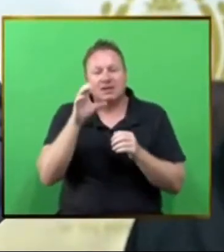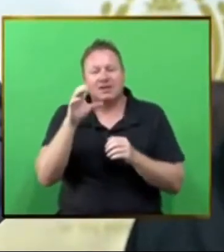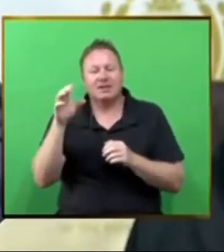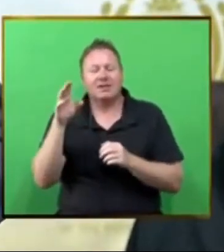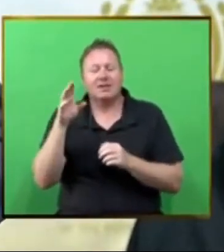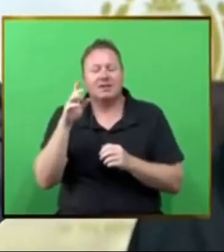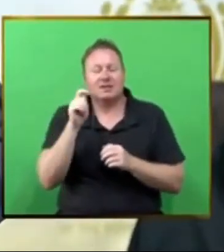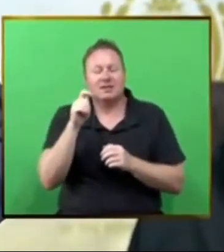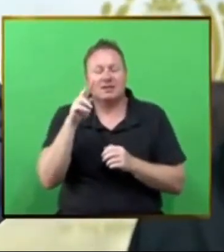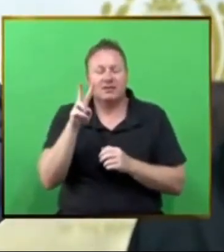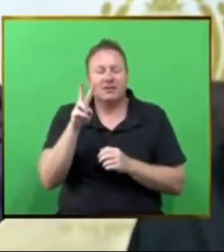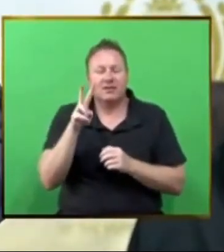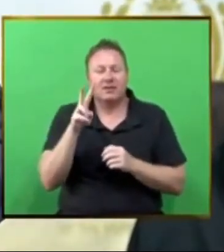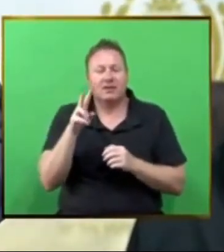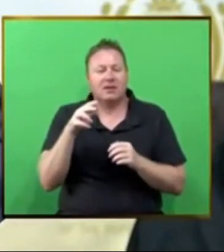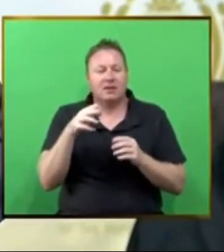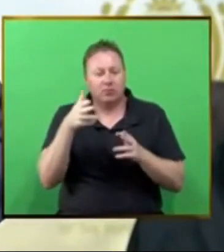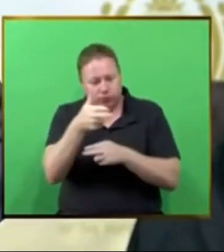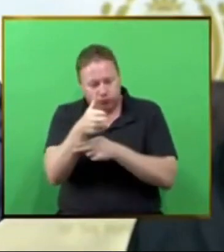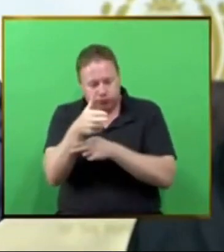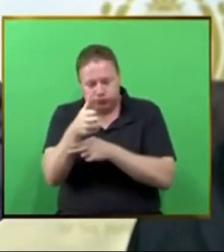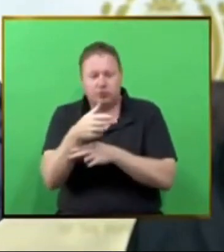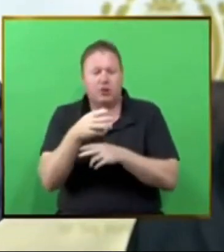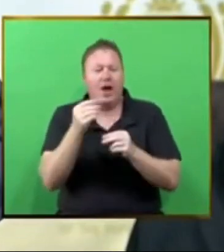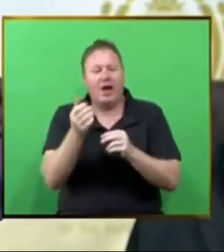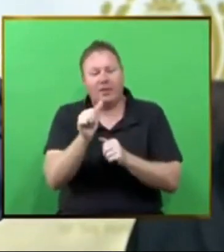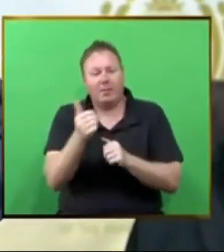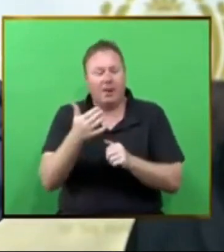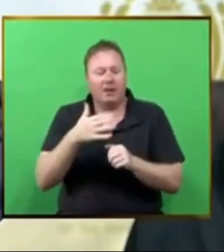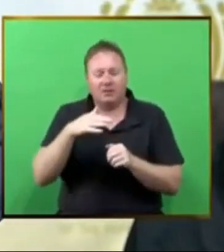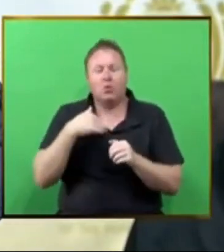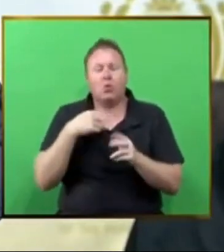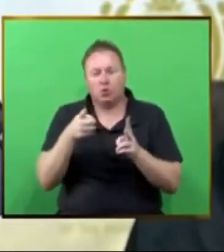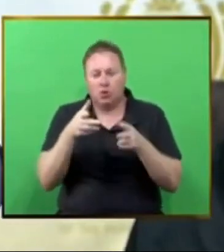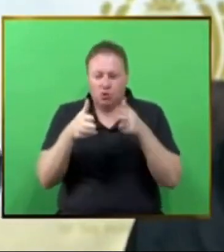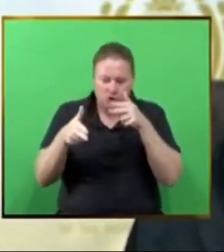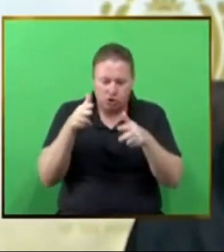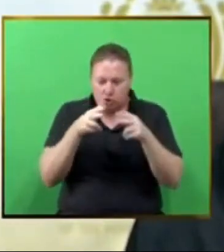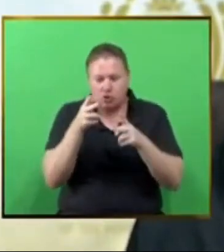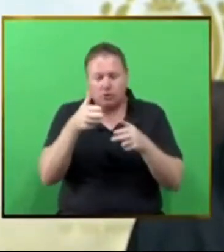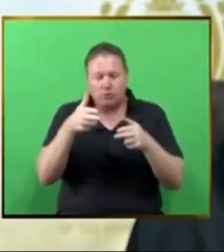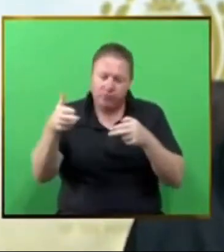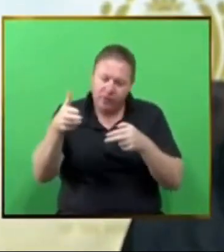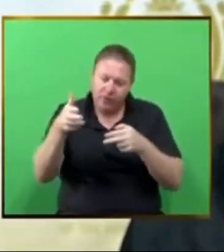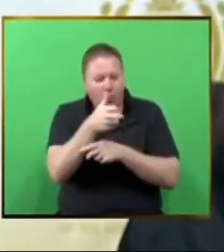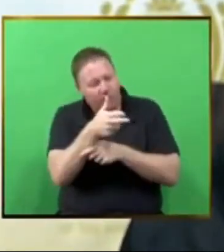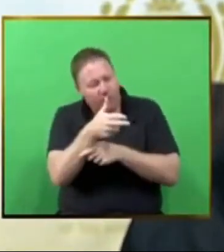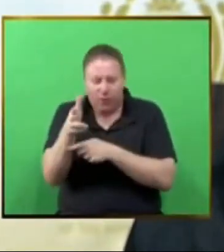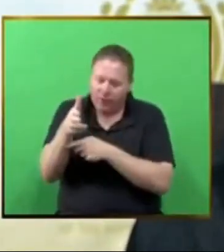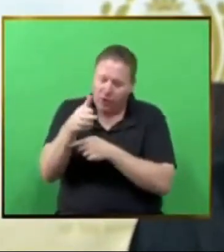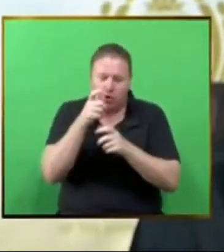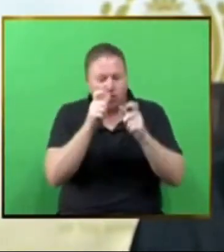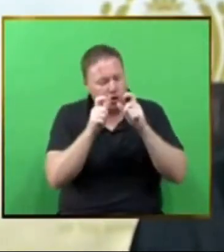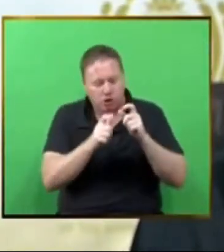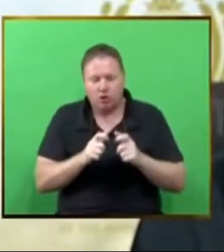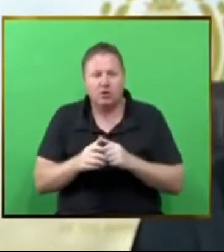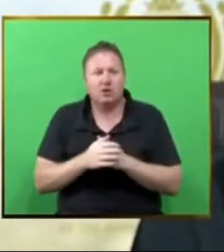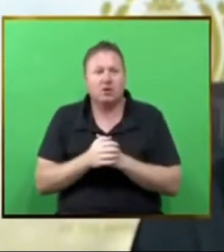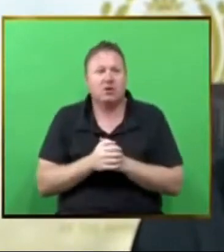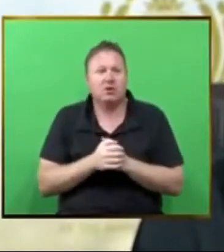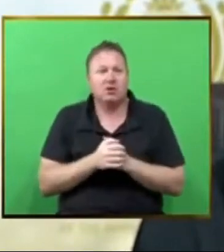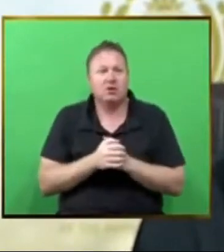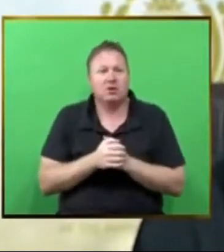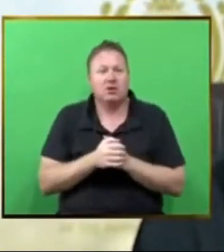licensed tobacco manufacturers. Investigations and prosecutions have resulted in 10 billion in